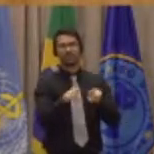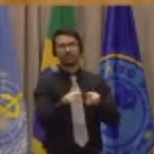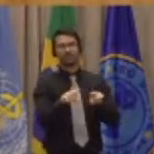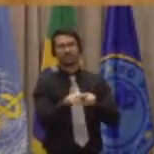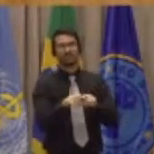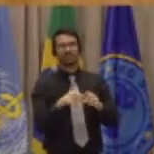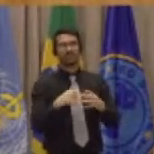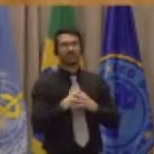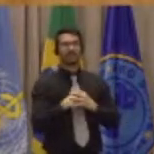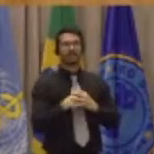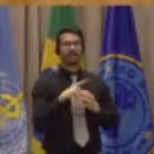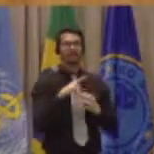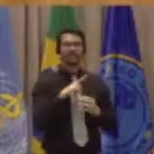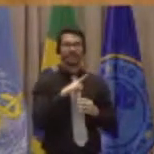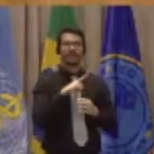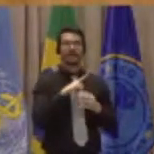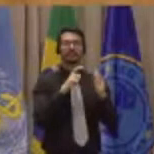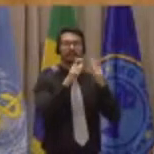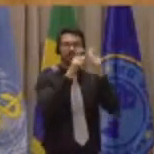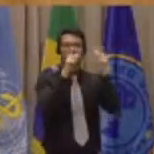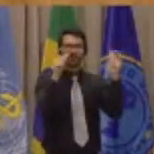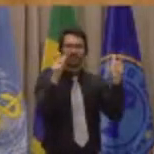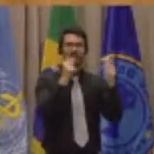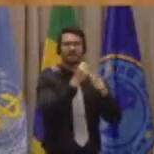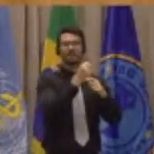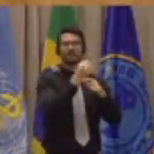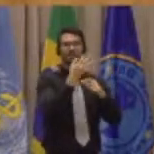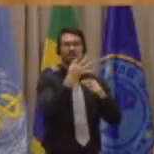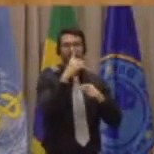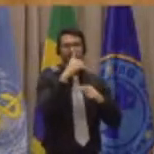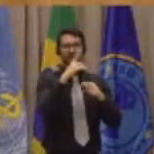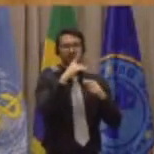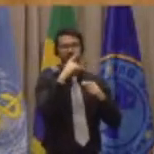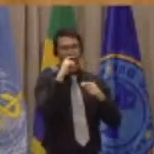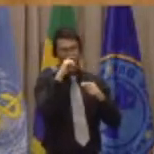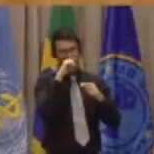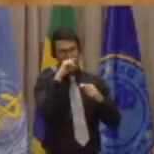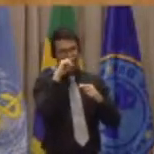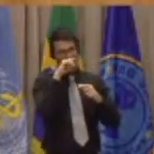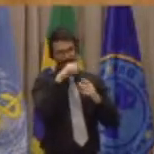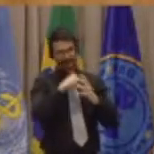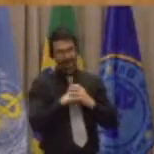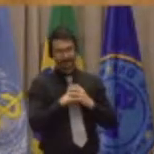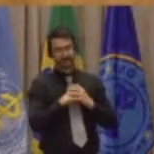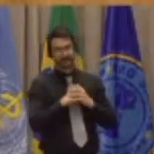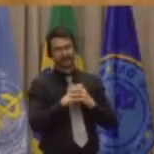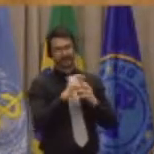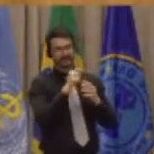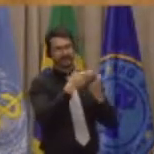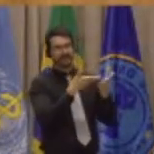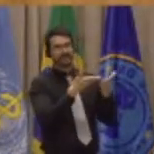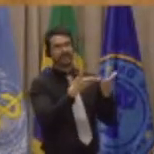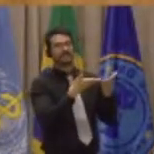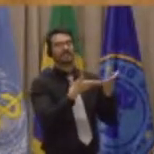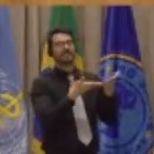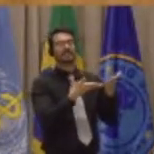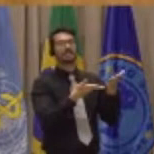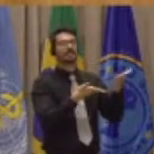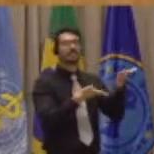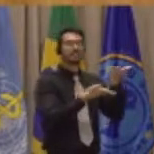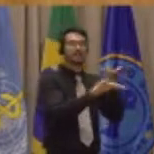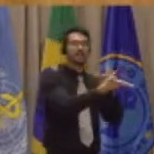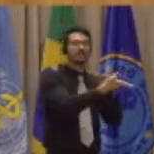and there is a large amount of information with